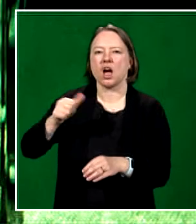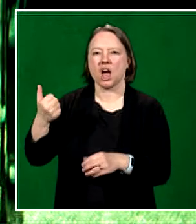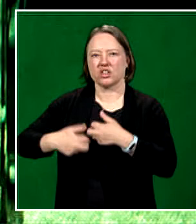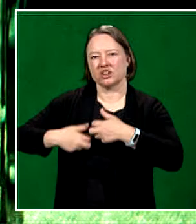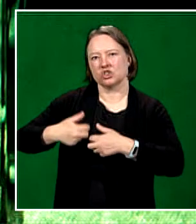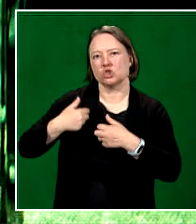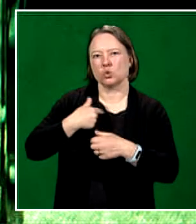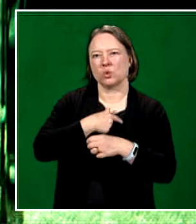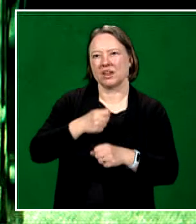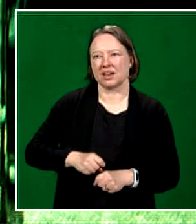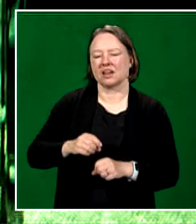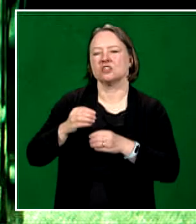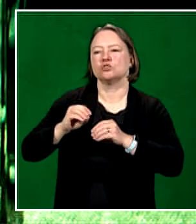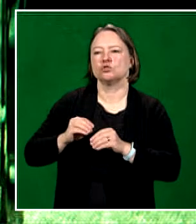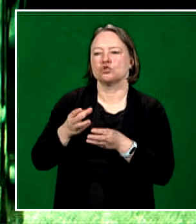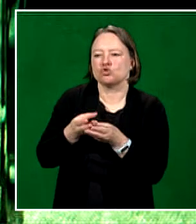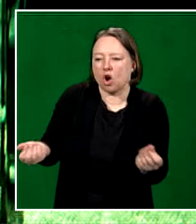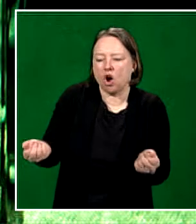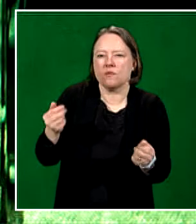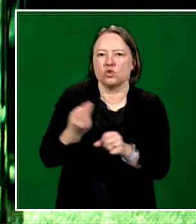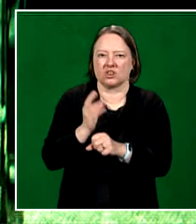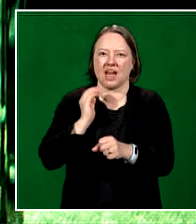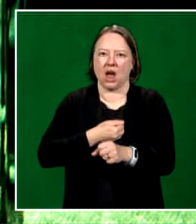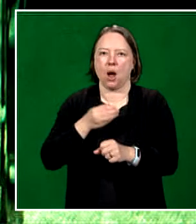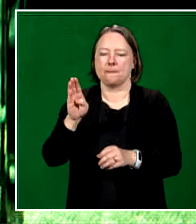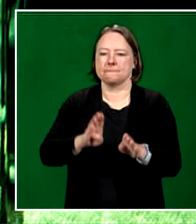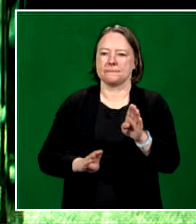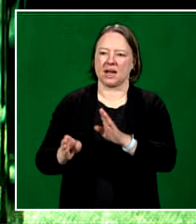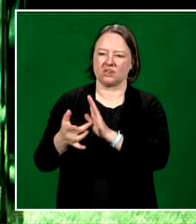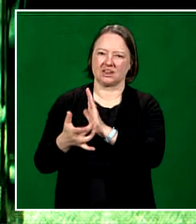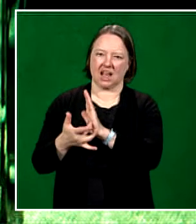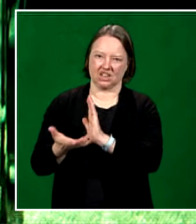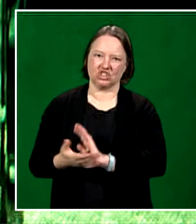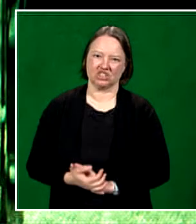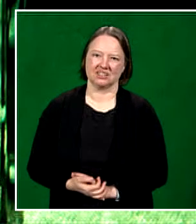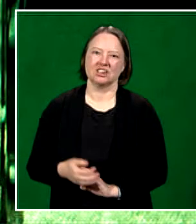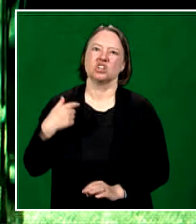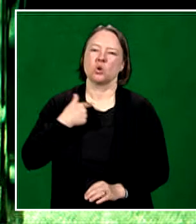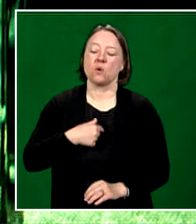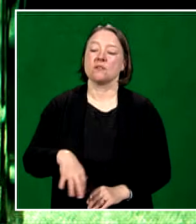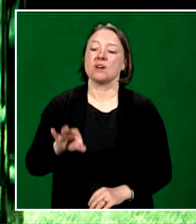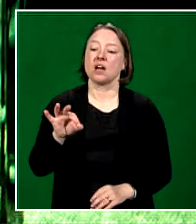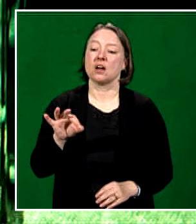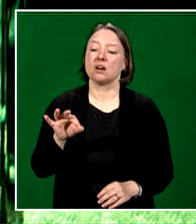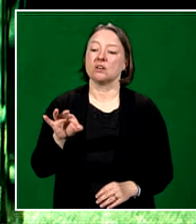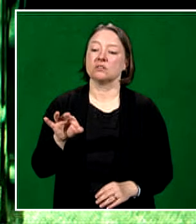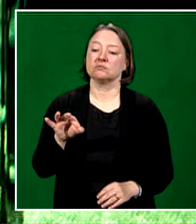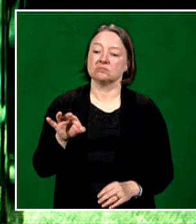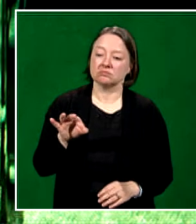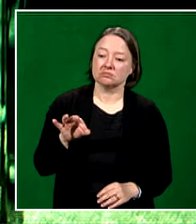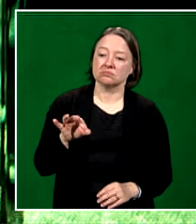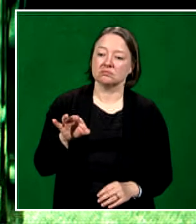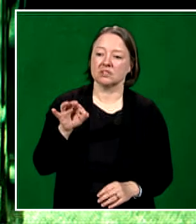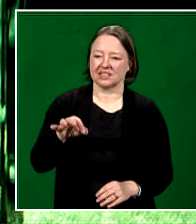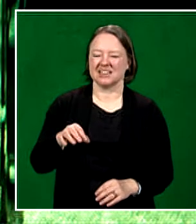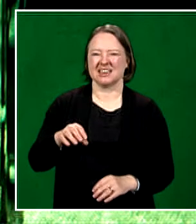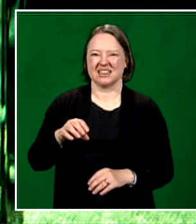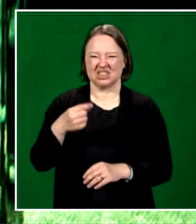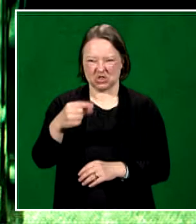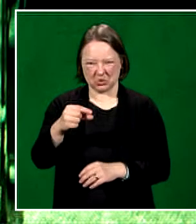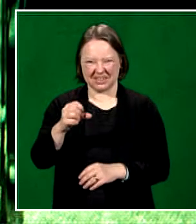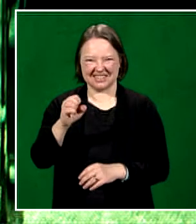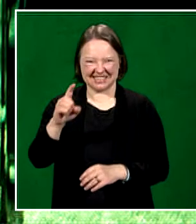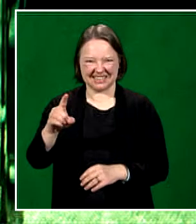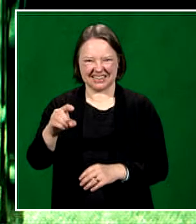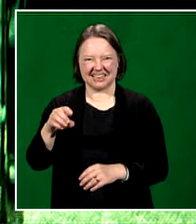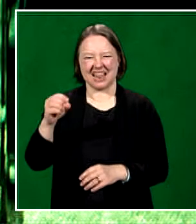could explicitly solve using our biotech technology. And we came across this green seed problem and this sclerotinia